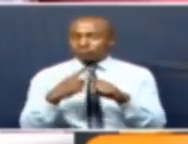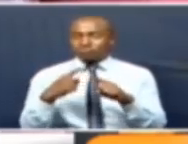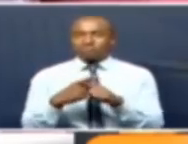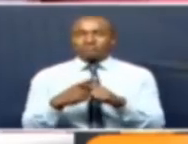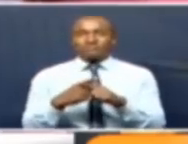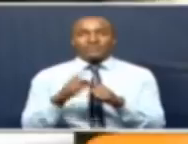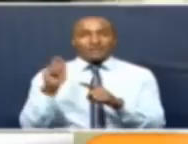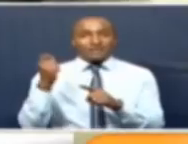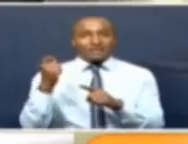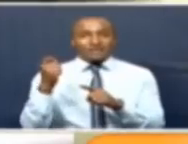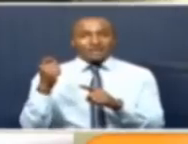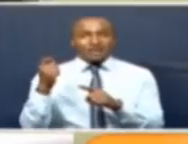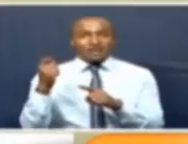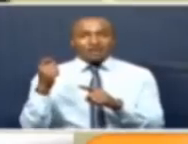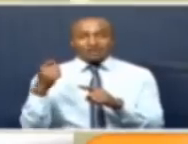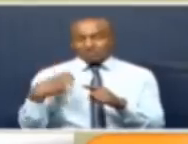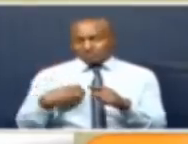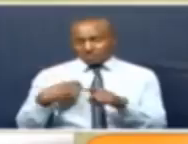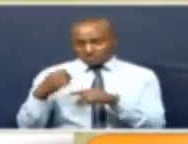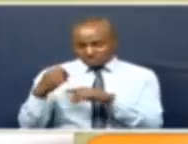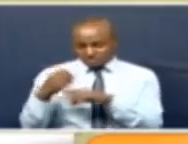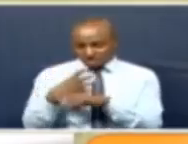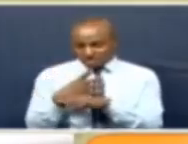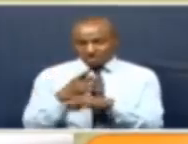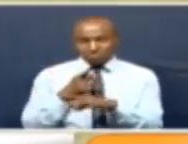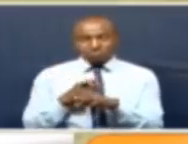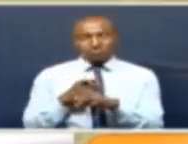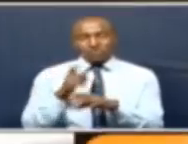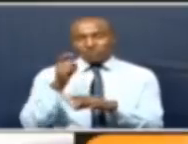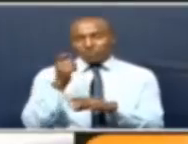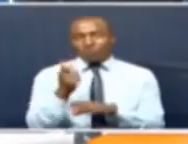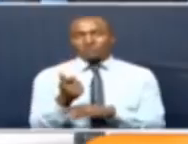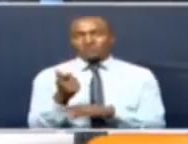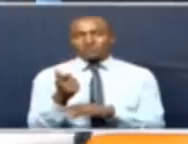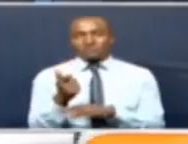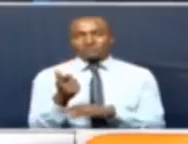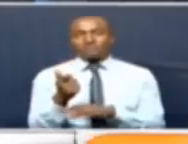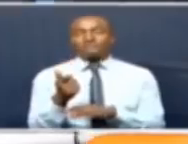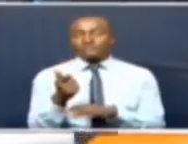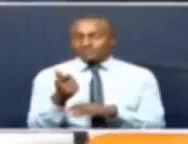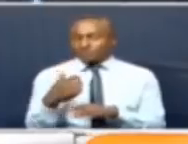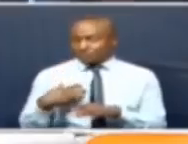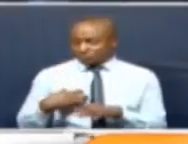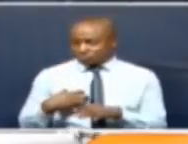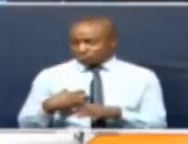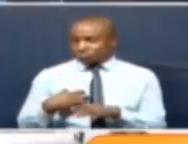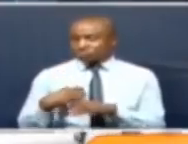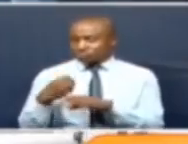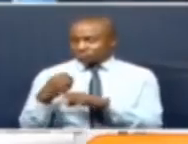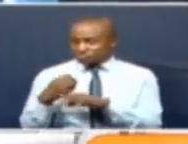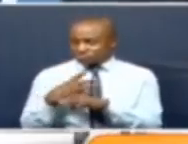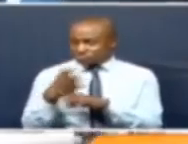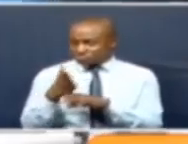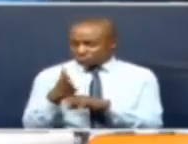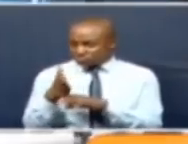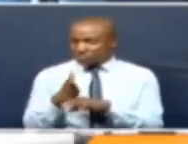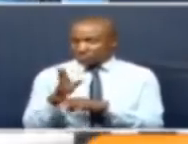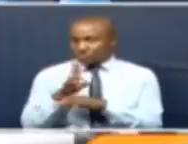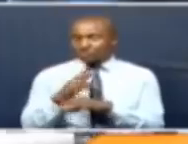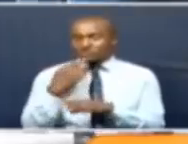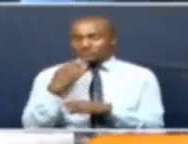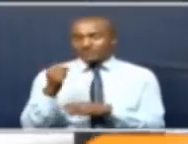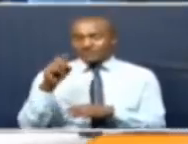breast cancer contributes to almost a quarter of all cancer deaths. Breast cancer removal surgery in the country can cost up to